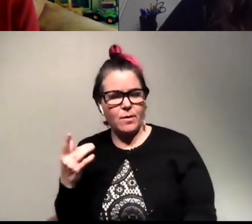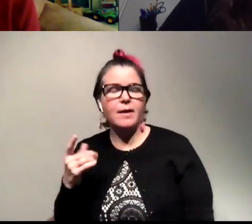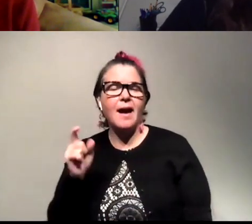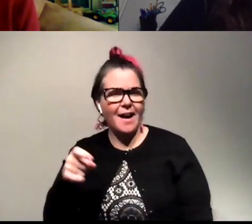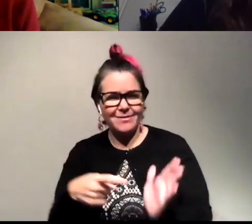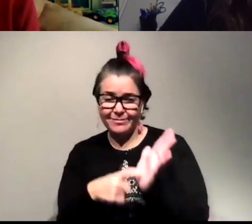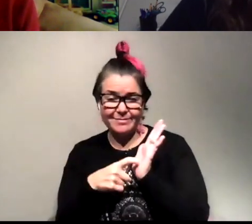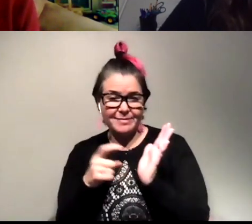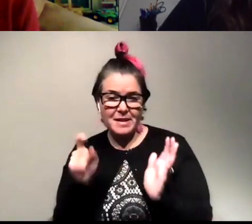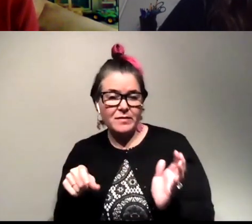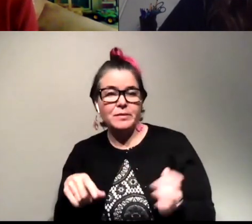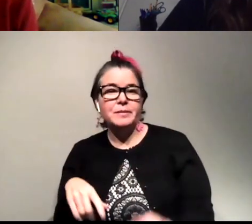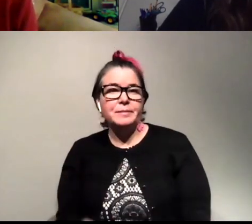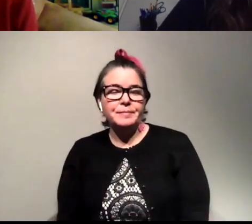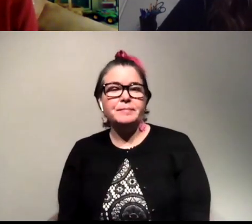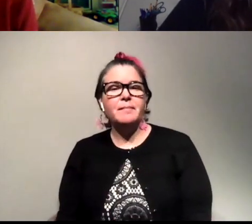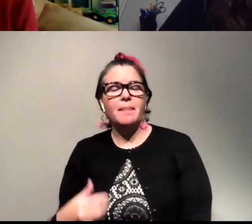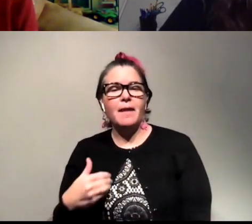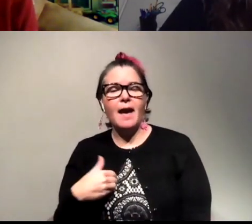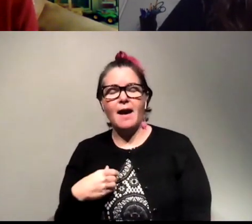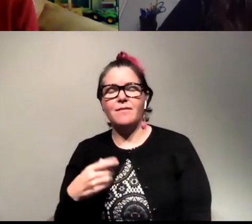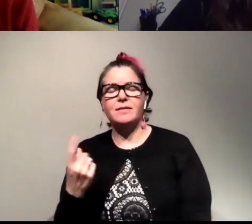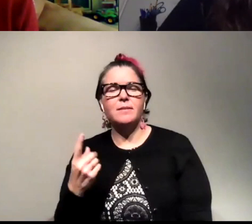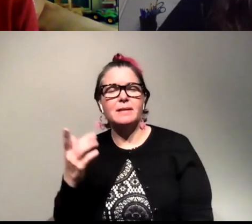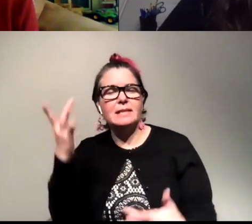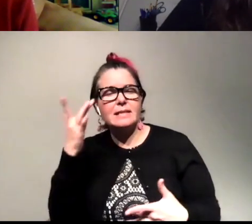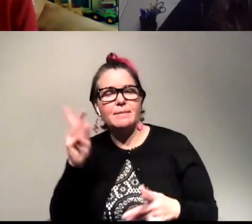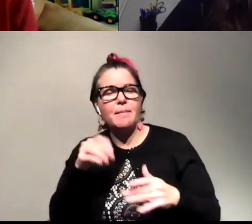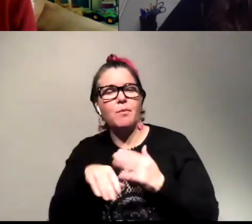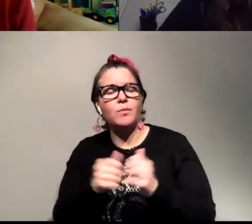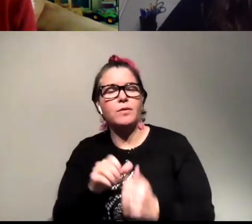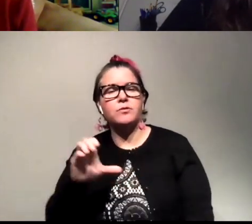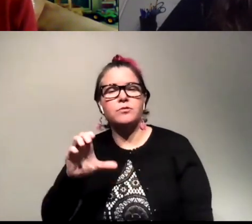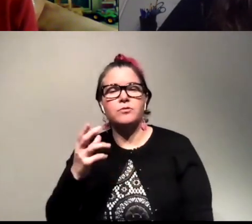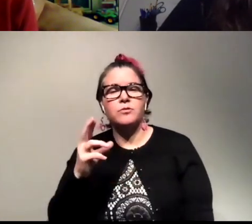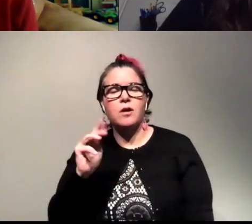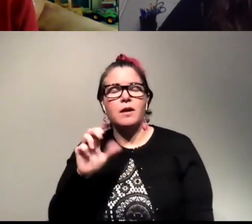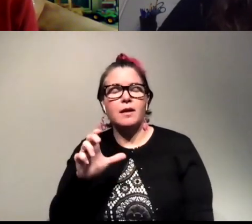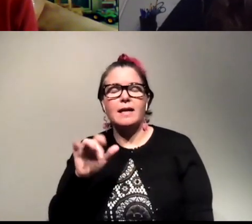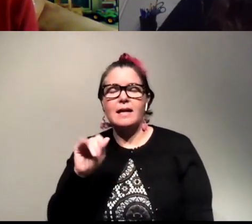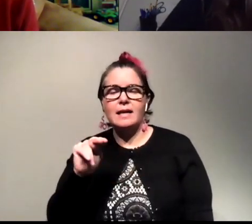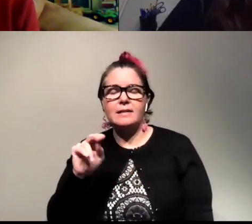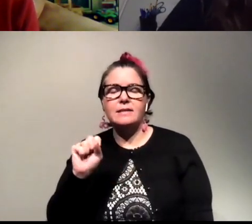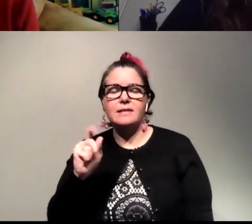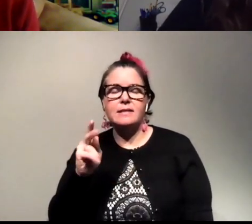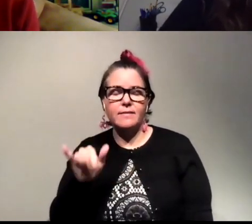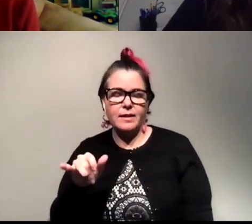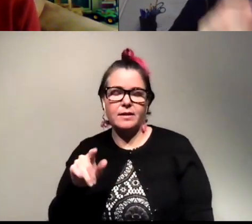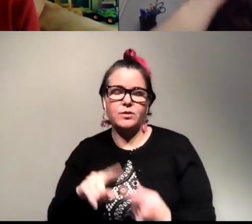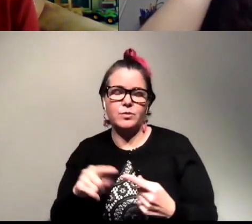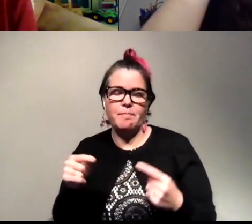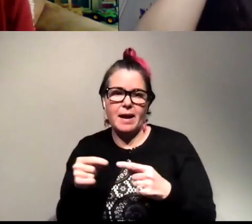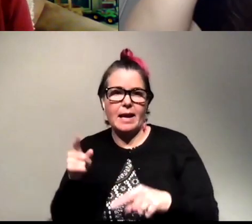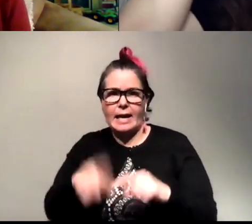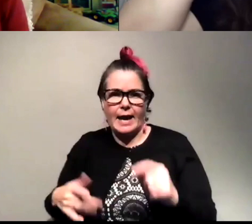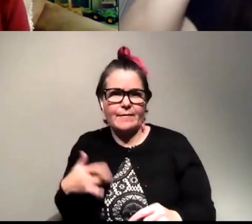pain. There is a condition that some people are born with called chronic insensitivity to pain, and they can't feel any pain.